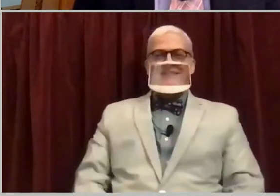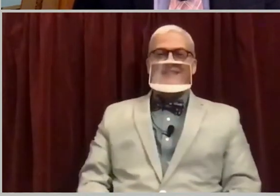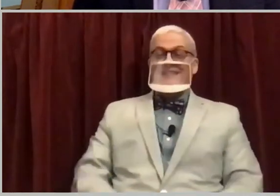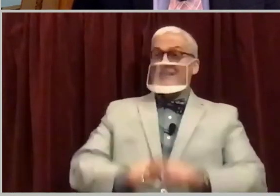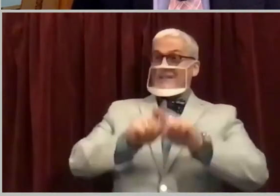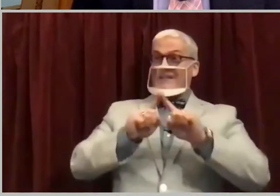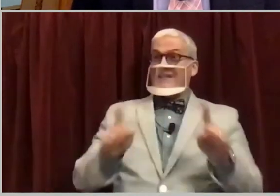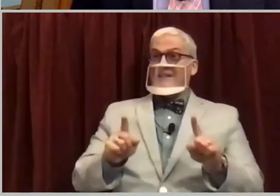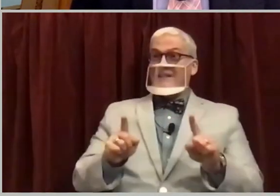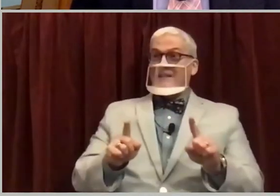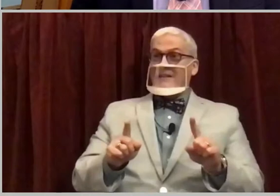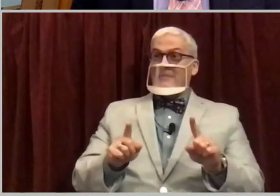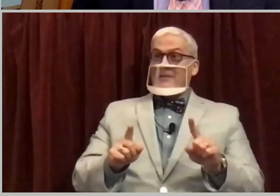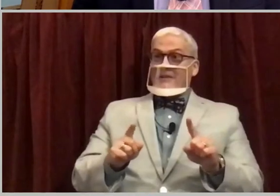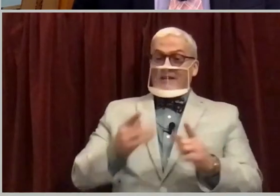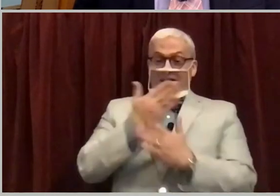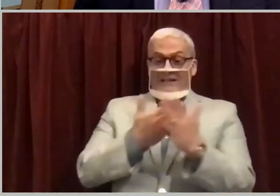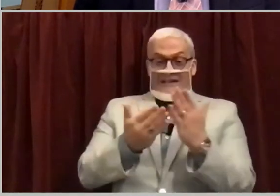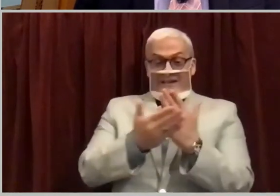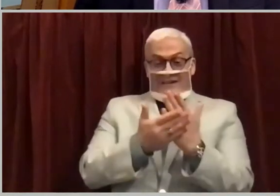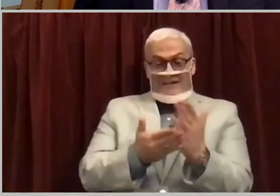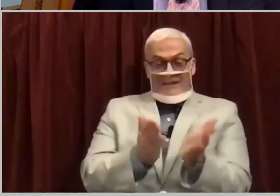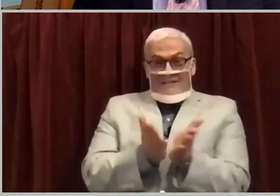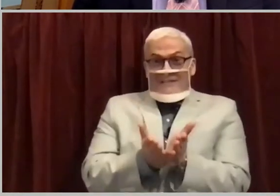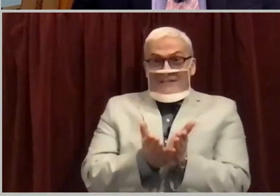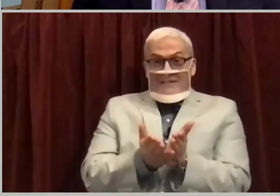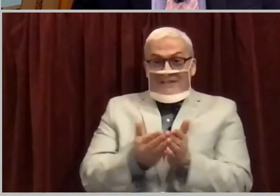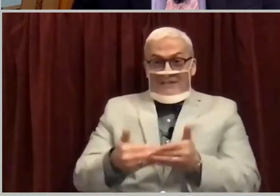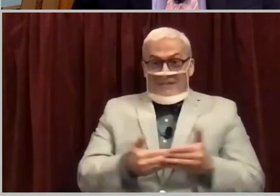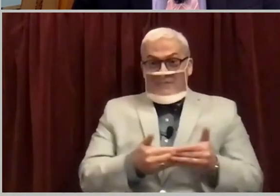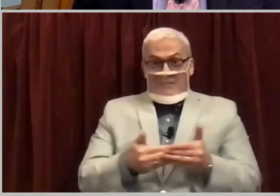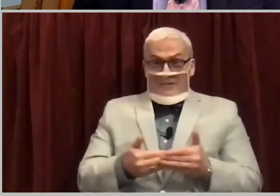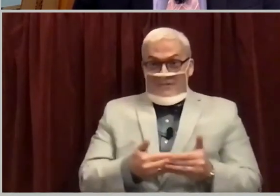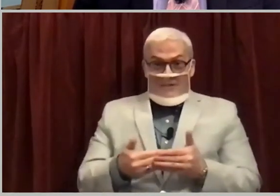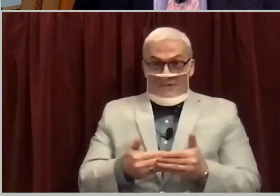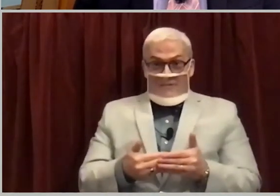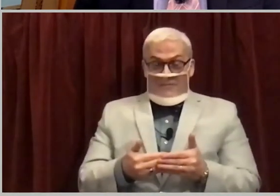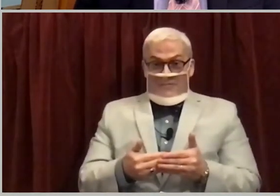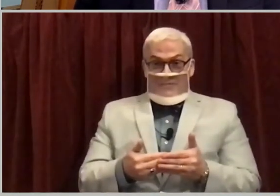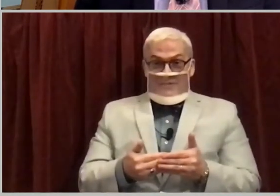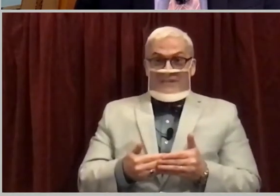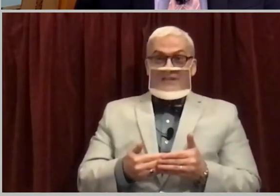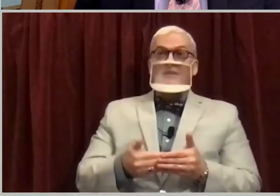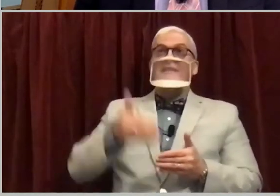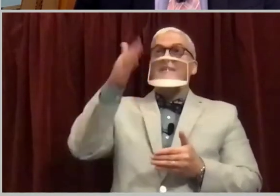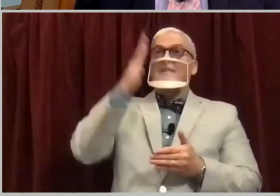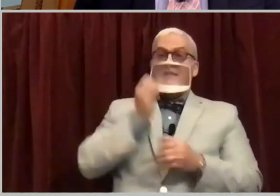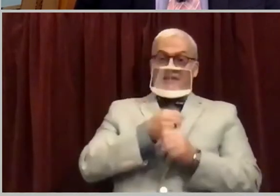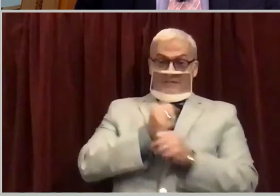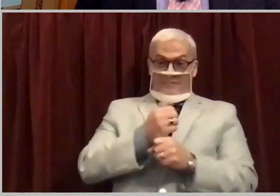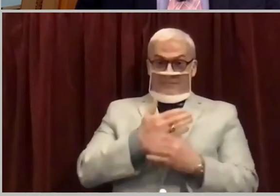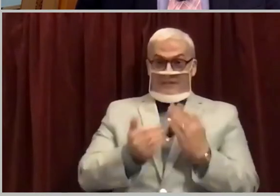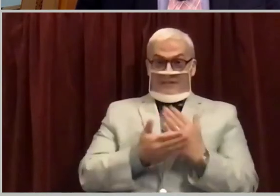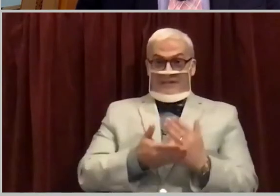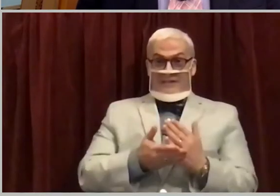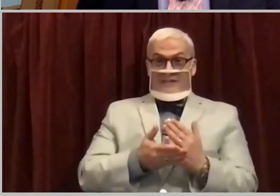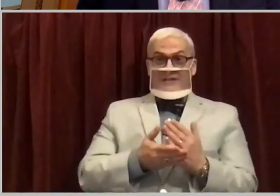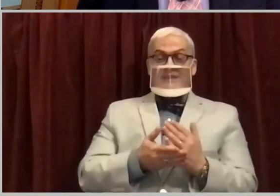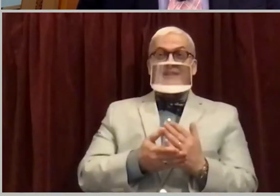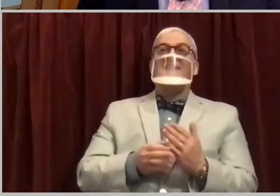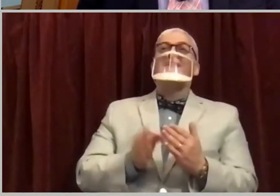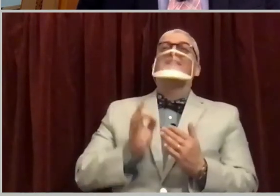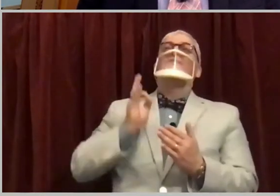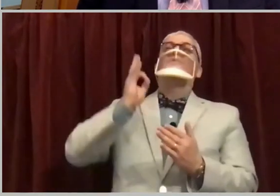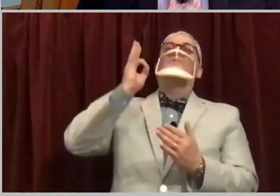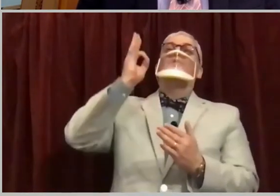But those soft little hands that were fashioned by the Holy Spirit in Mary's womb were made so that nails